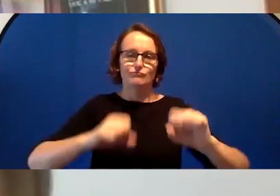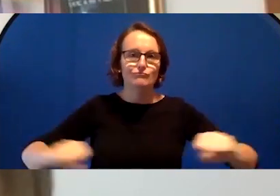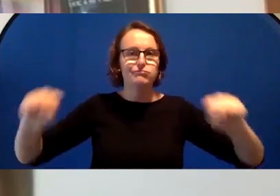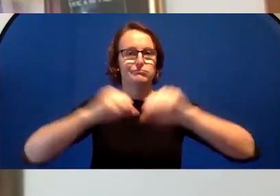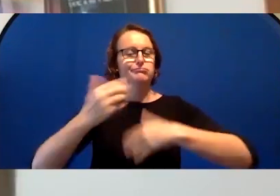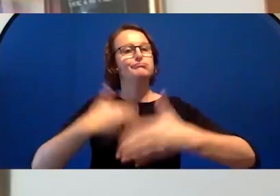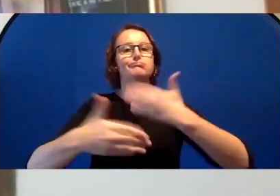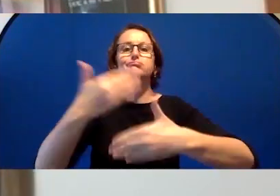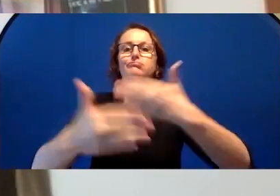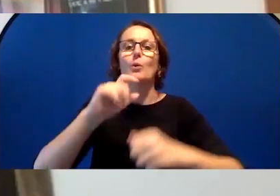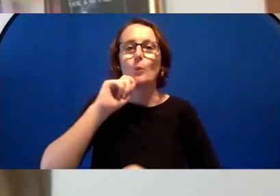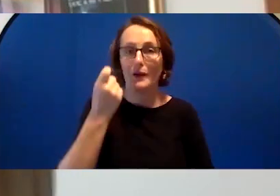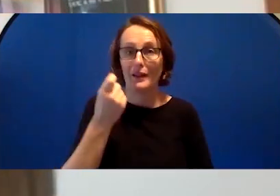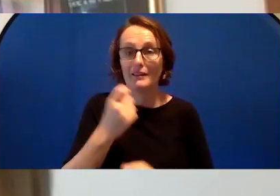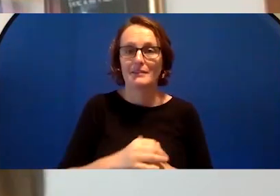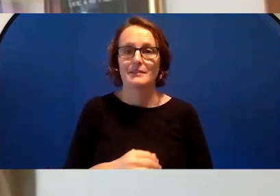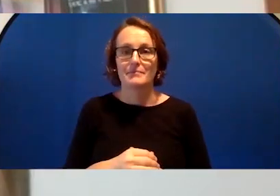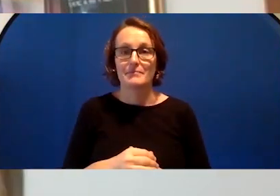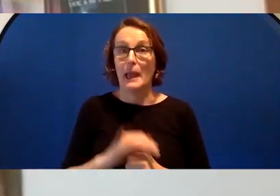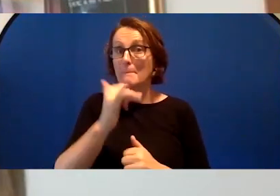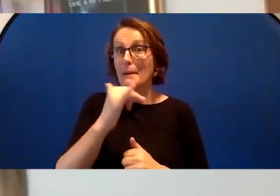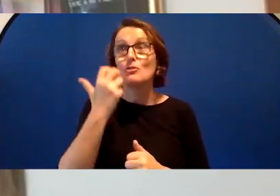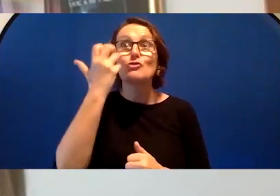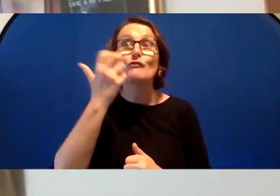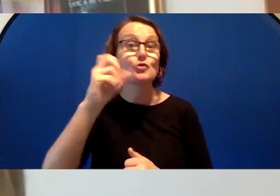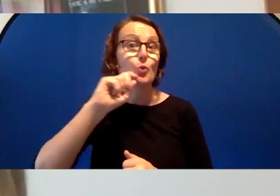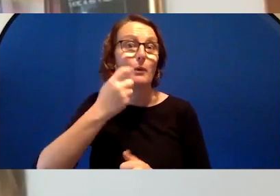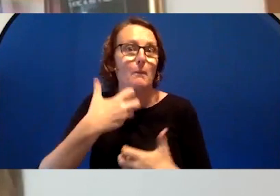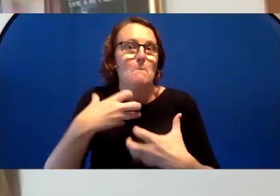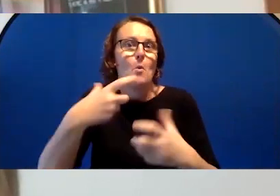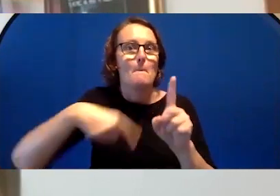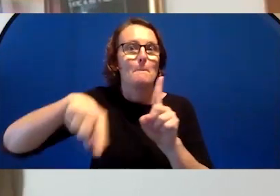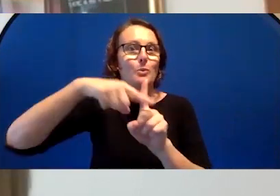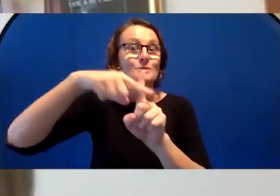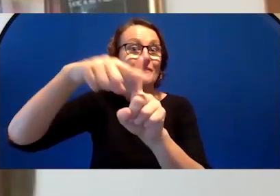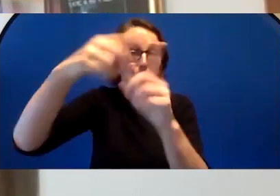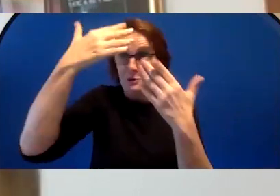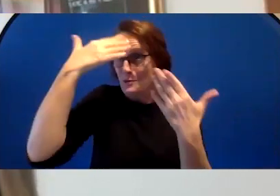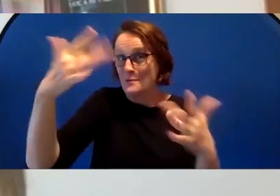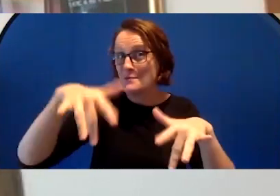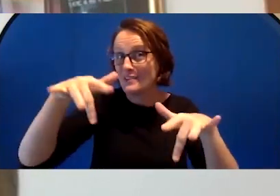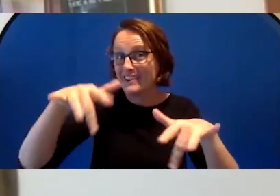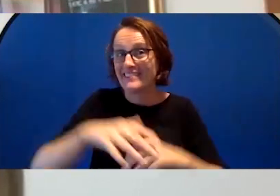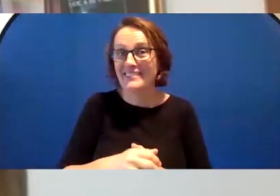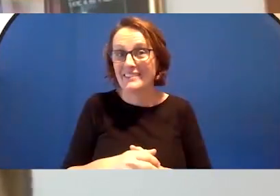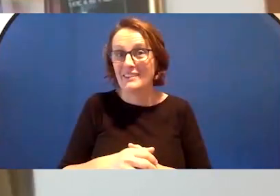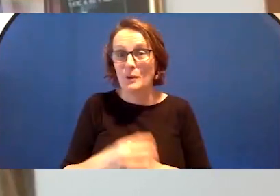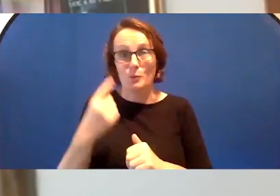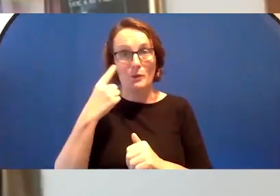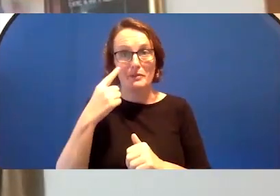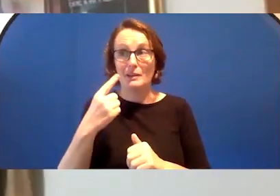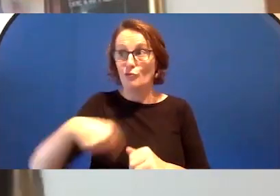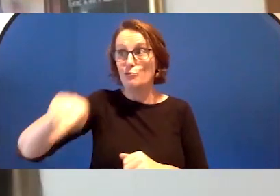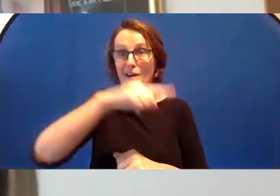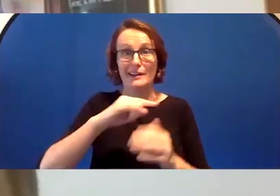that I think in some ways we can't even conceive of yet. I don't even think we can conceive of how awesome we are